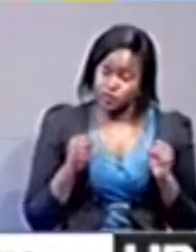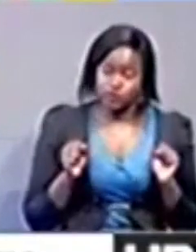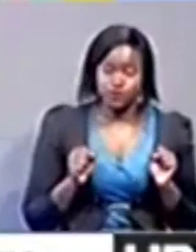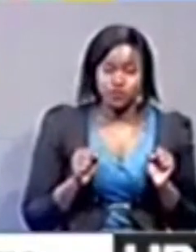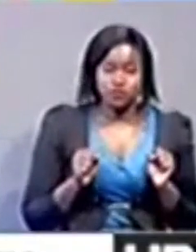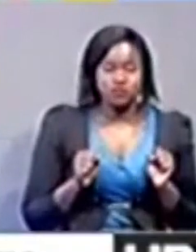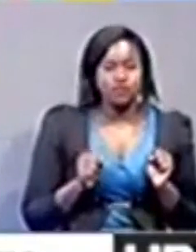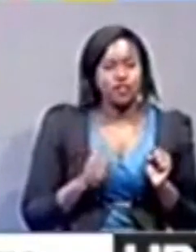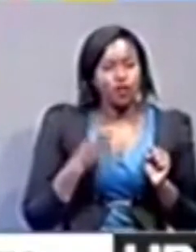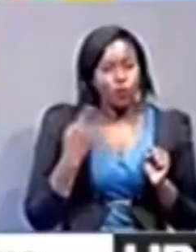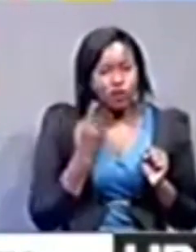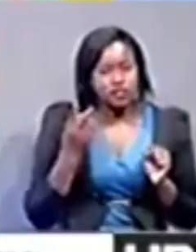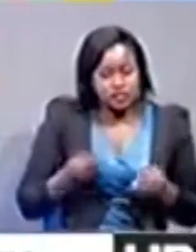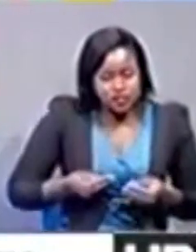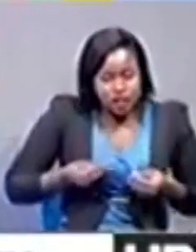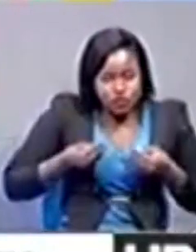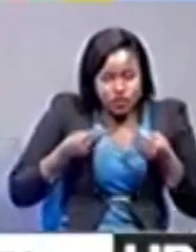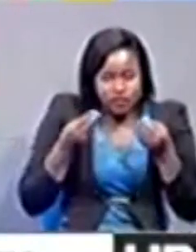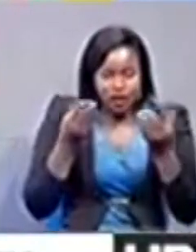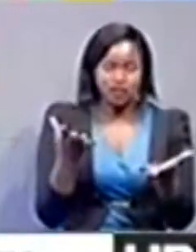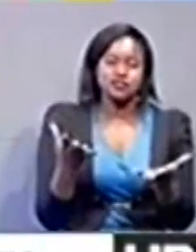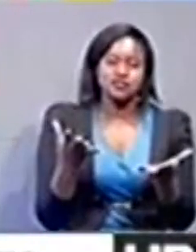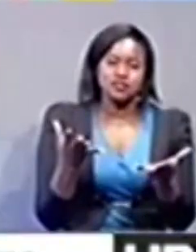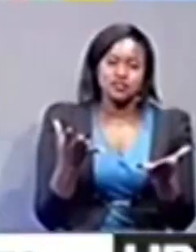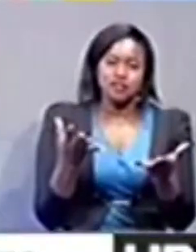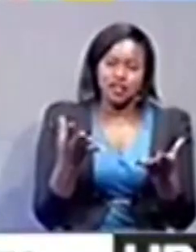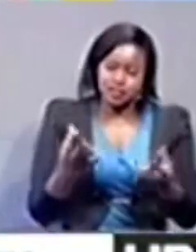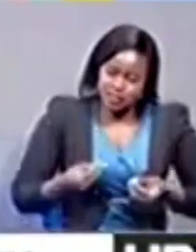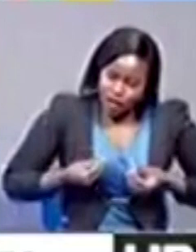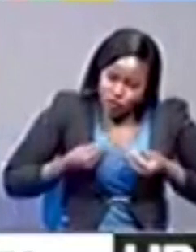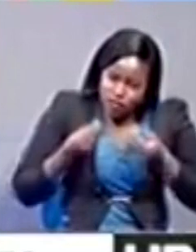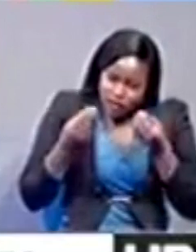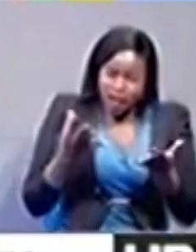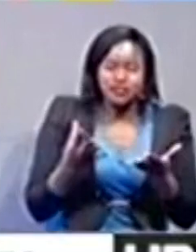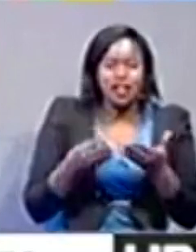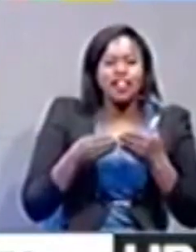It is sacrifice leading to victory.